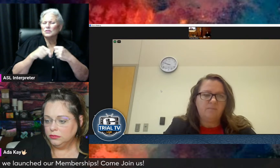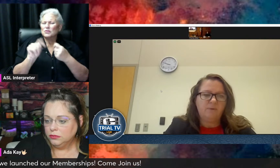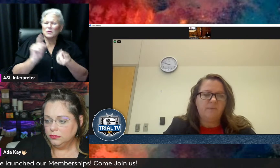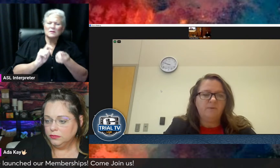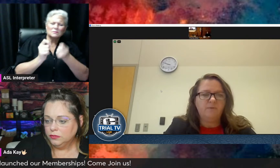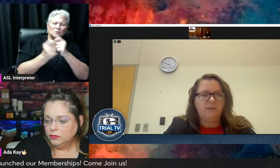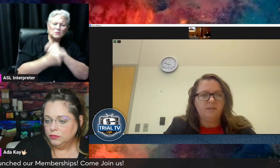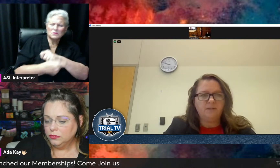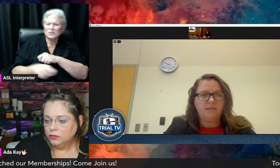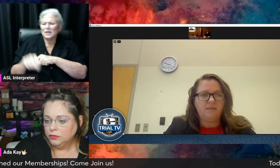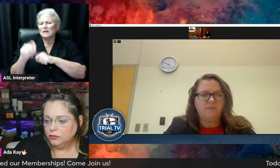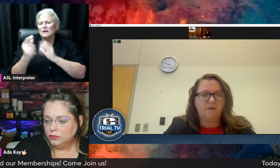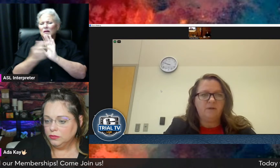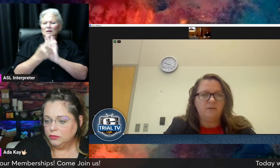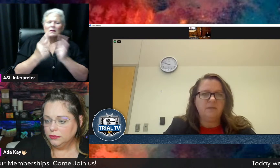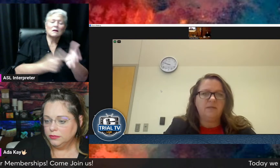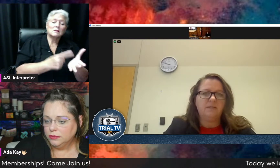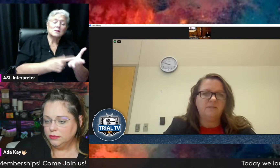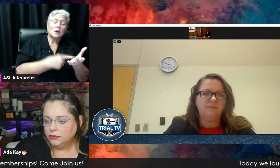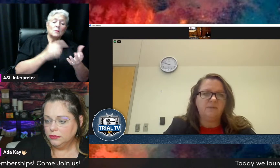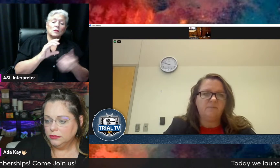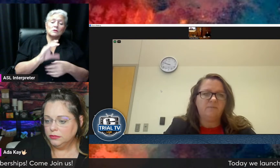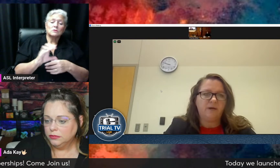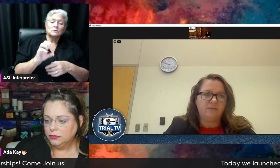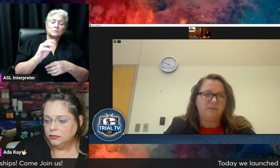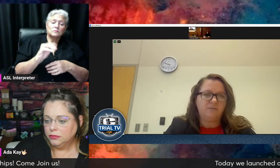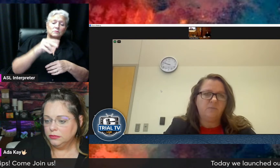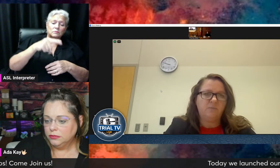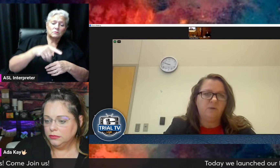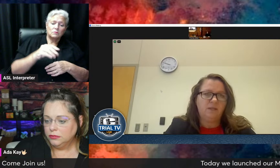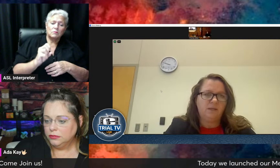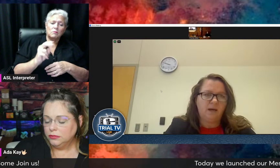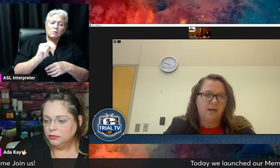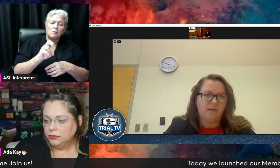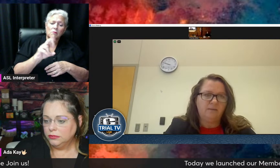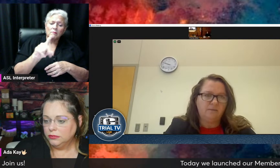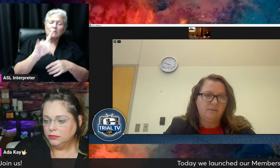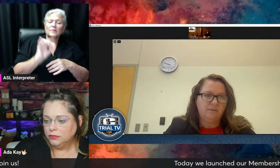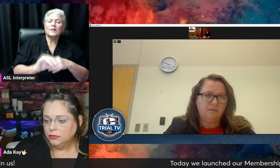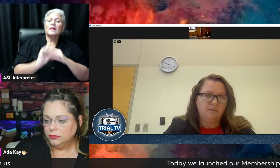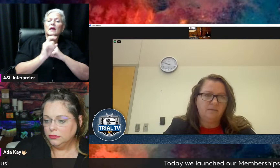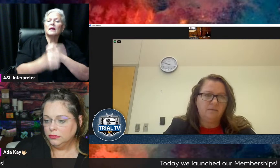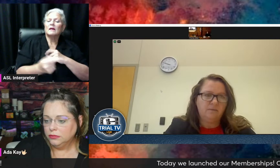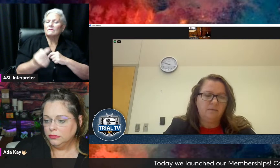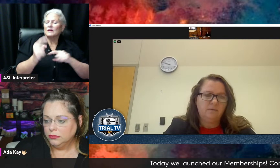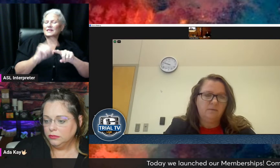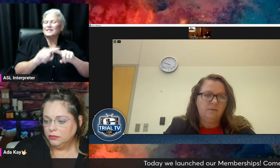have become popular because they give a slightly different effect in the high.